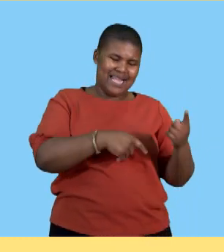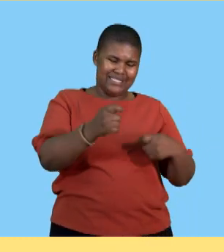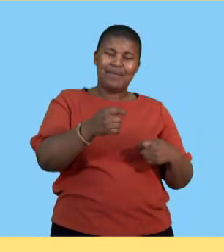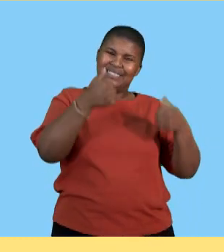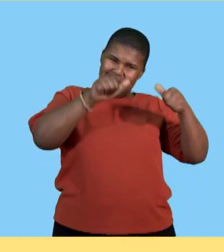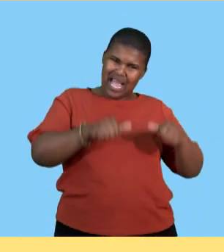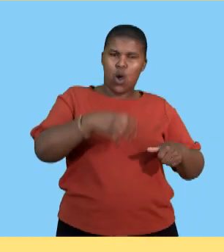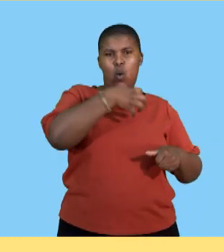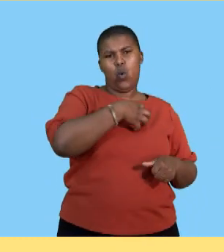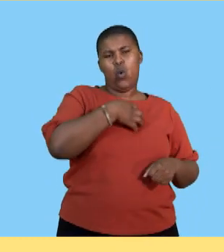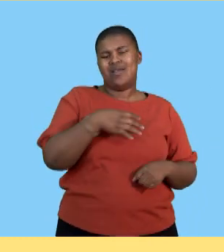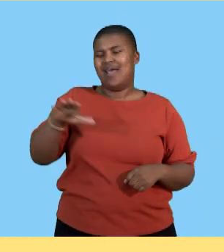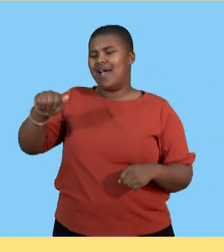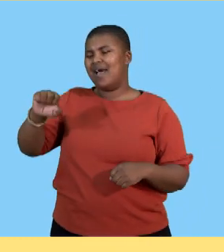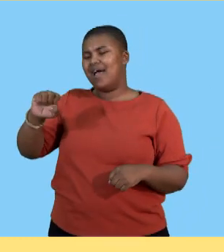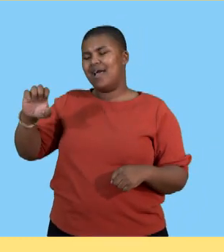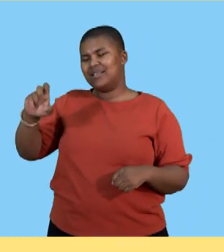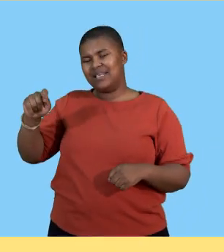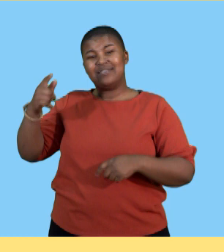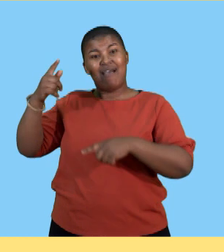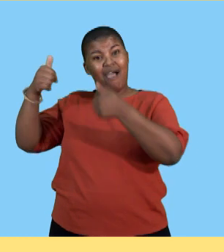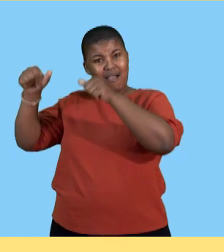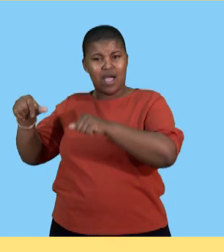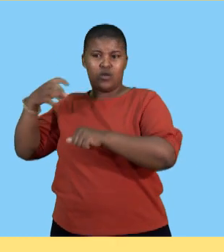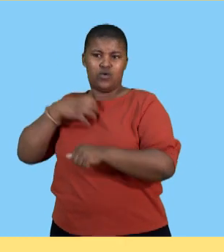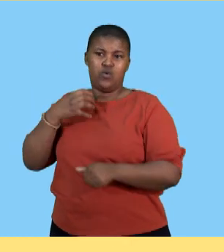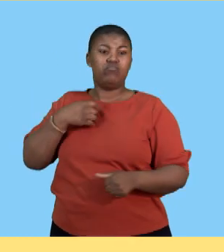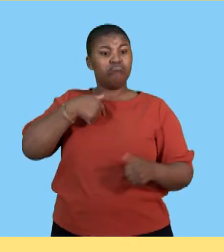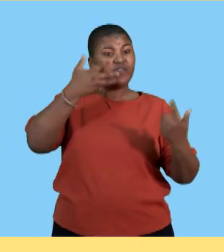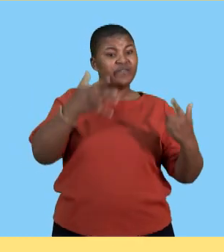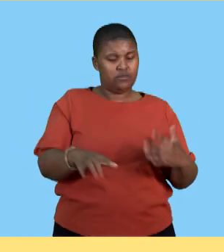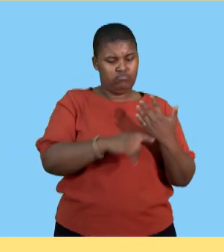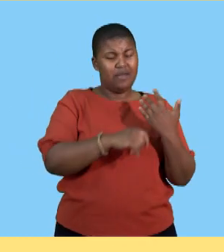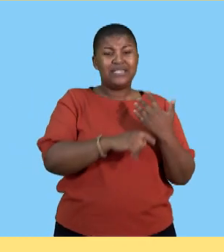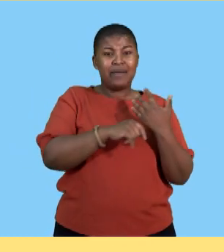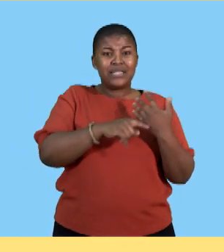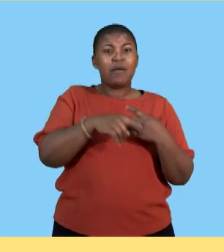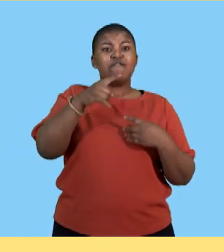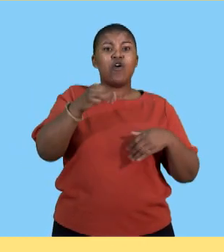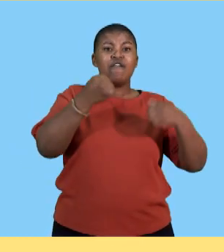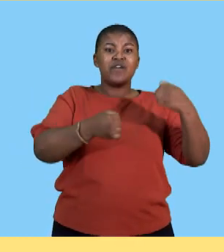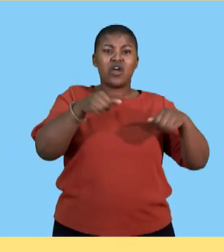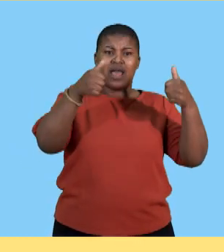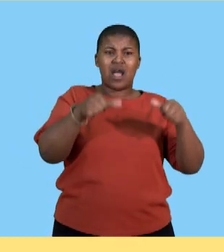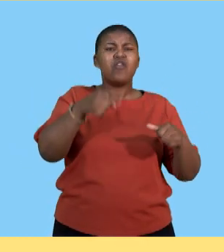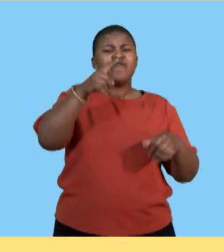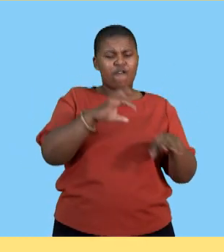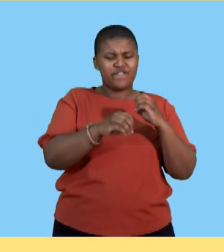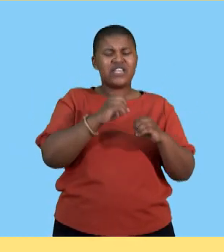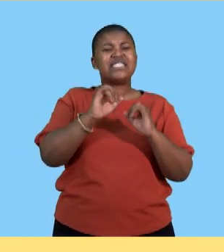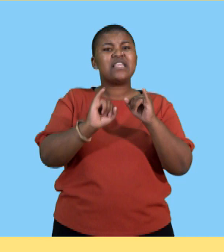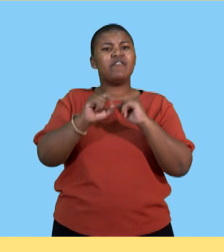recorded in the expense account. So what we did of debiting the vehicle's account with repairs